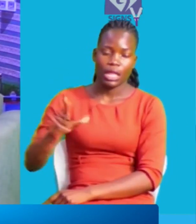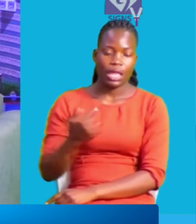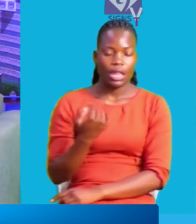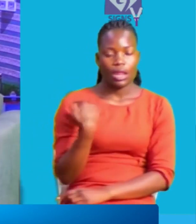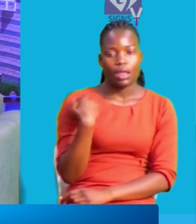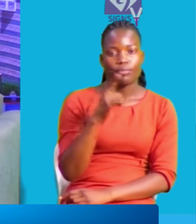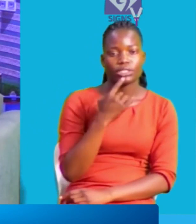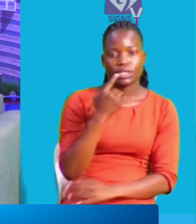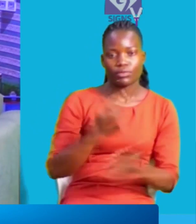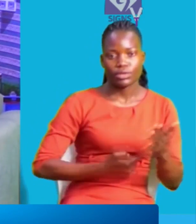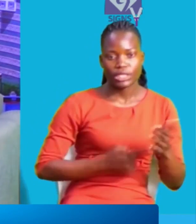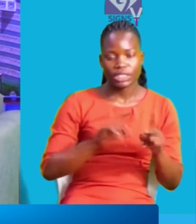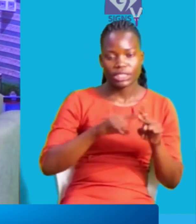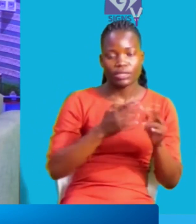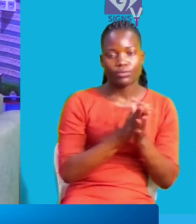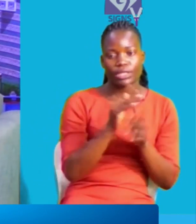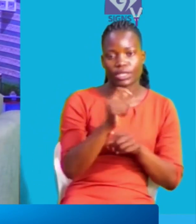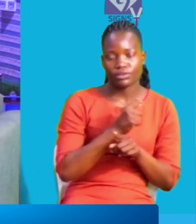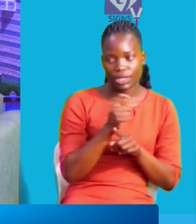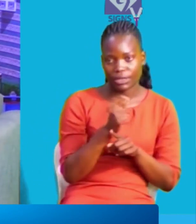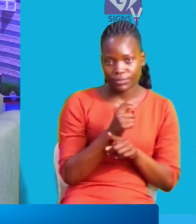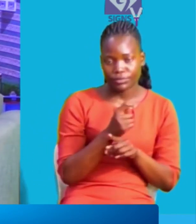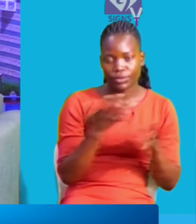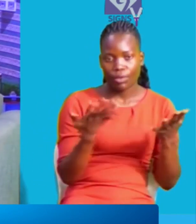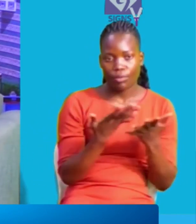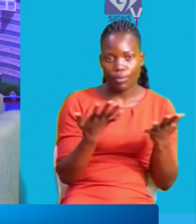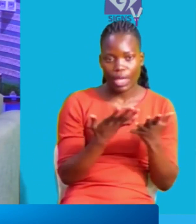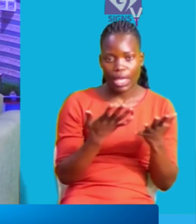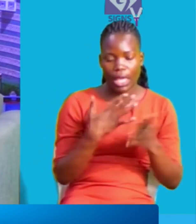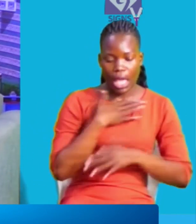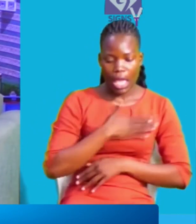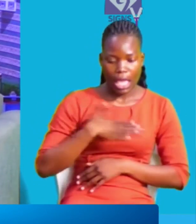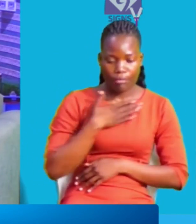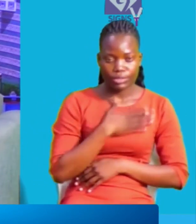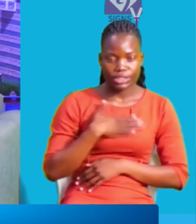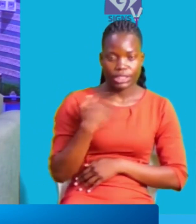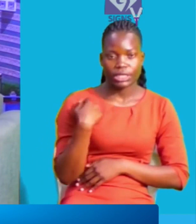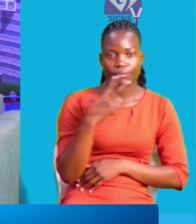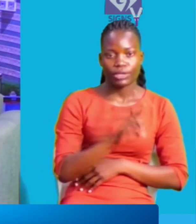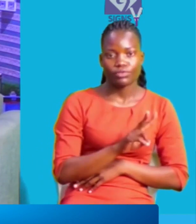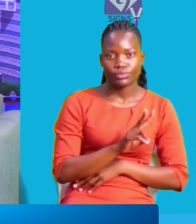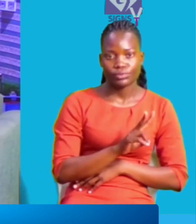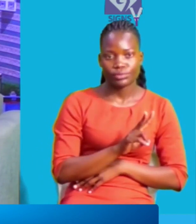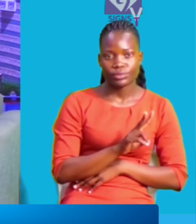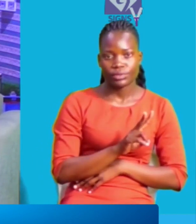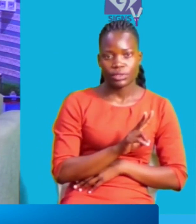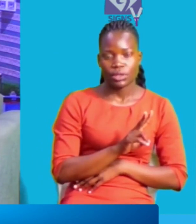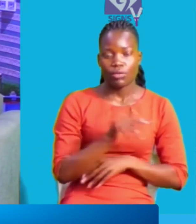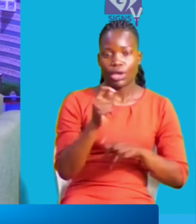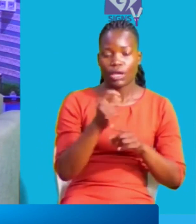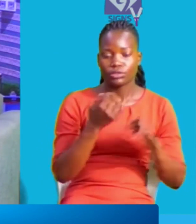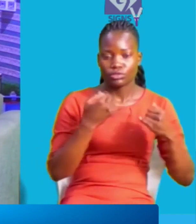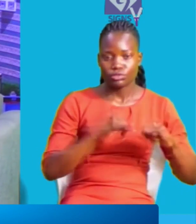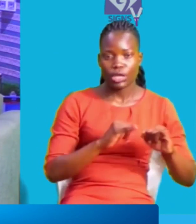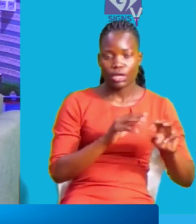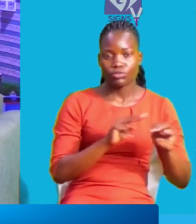Alright, number one, ilikuelezea kwamba it's a part of the training. Yes. Whereby I really appreciate. Number two, again, we